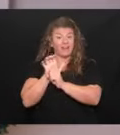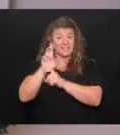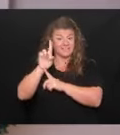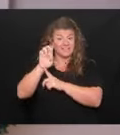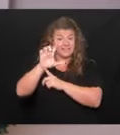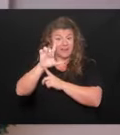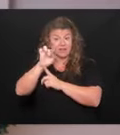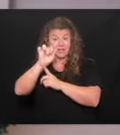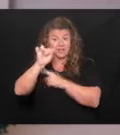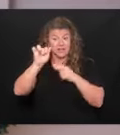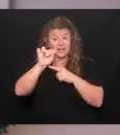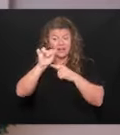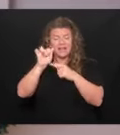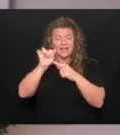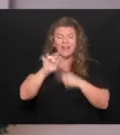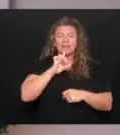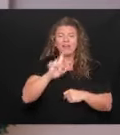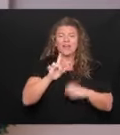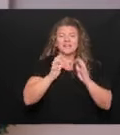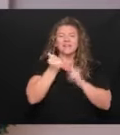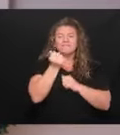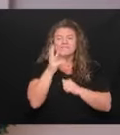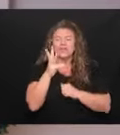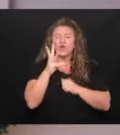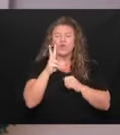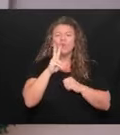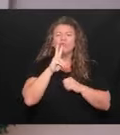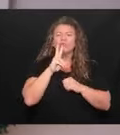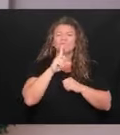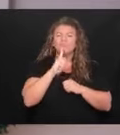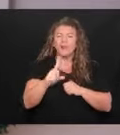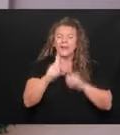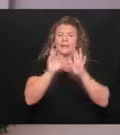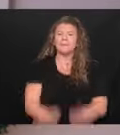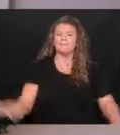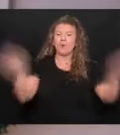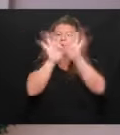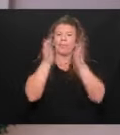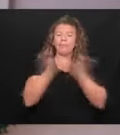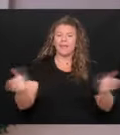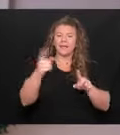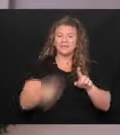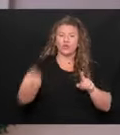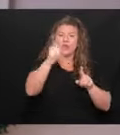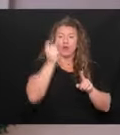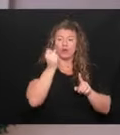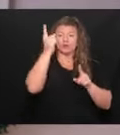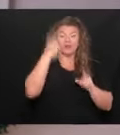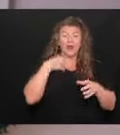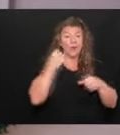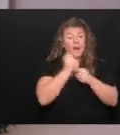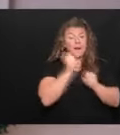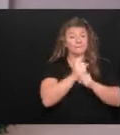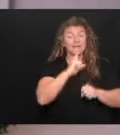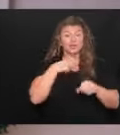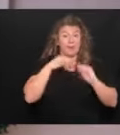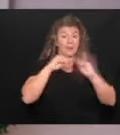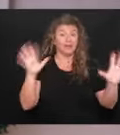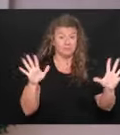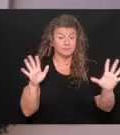And there is a couple of really critical things to understand. And I want to make sure I'm saying this very, very